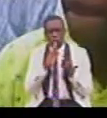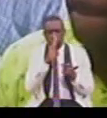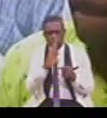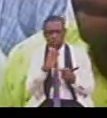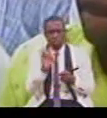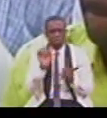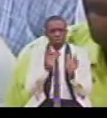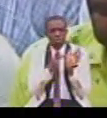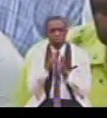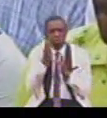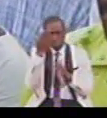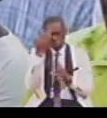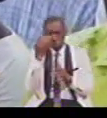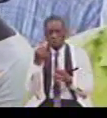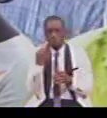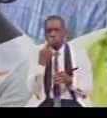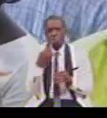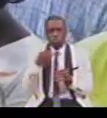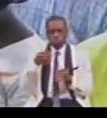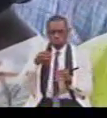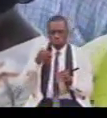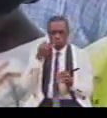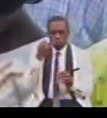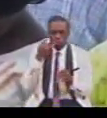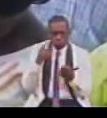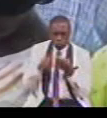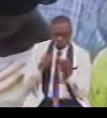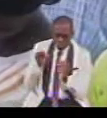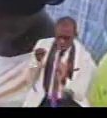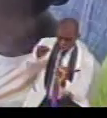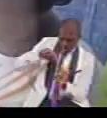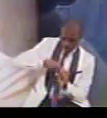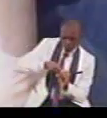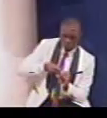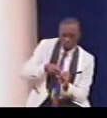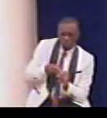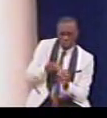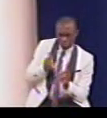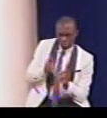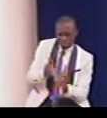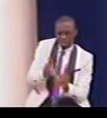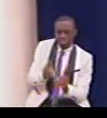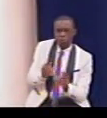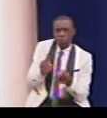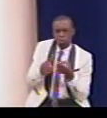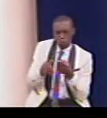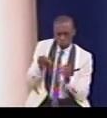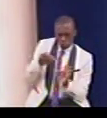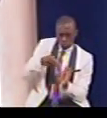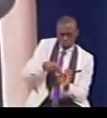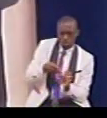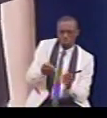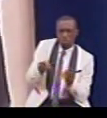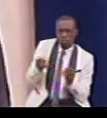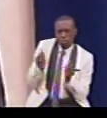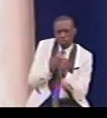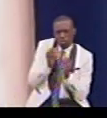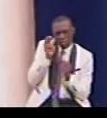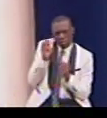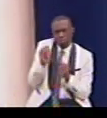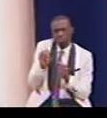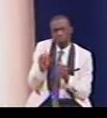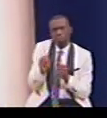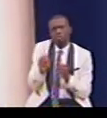with himself and he chose them so that they will do your thoughts to be done he knew when number